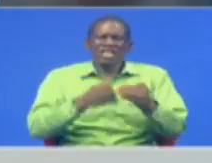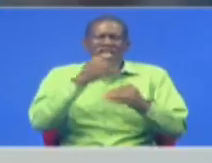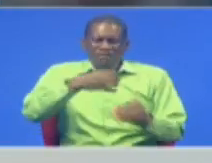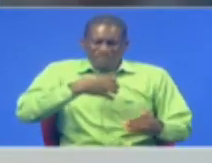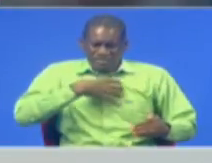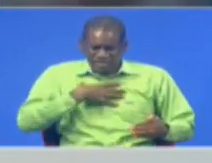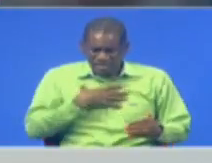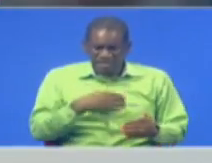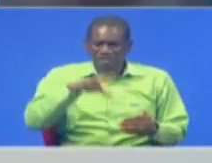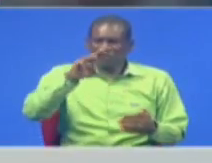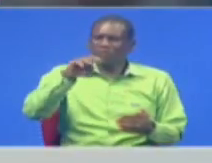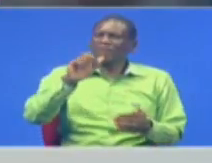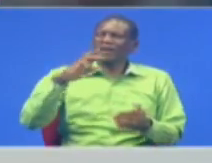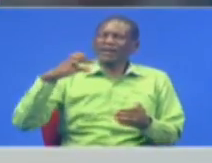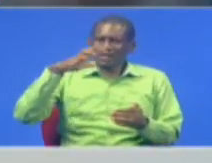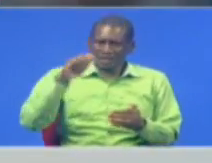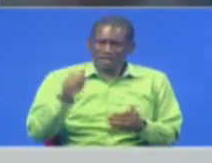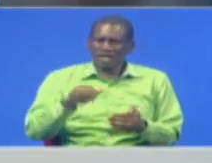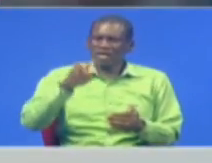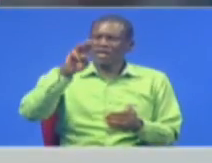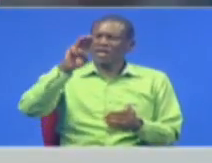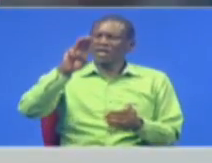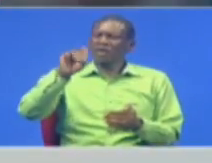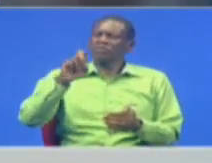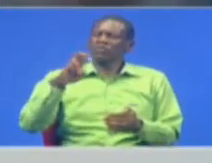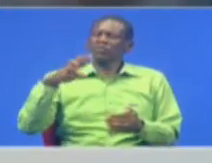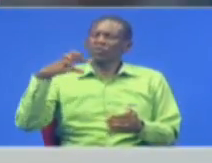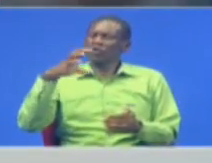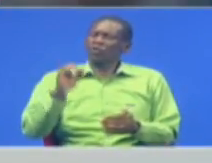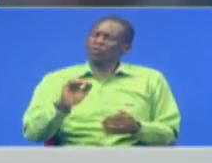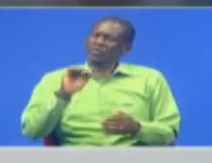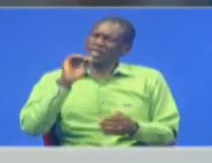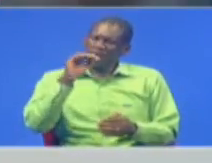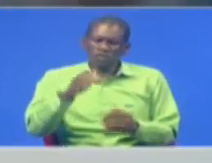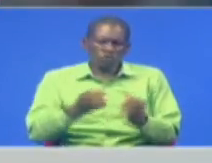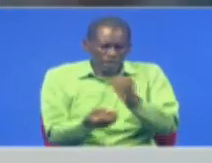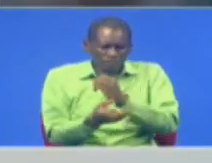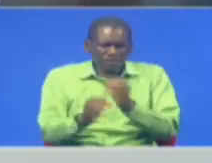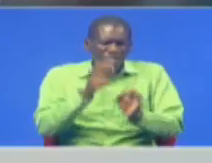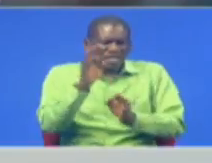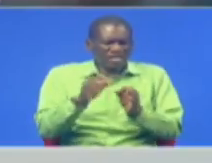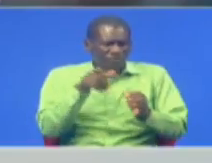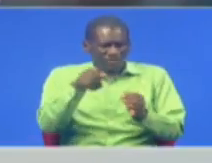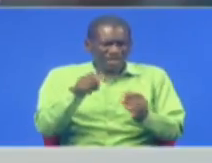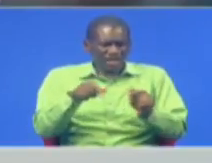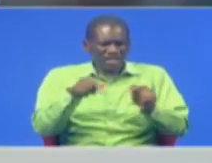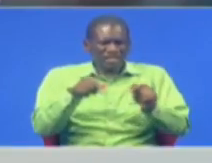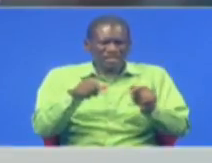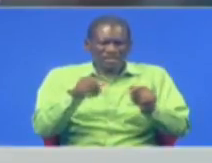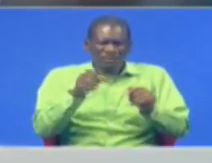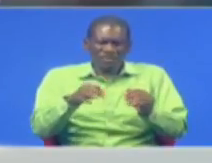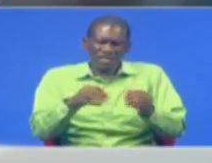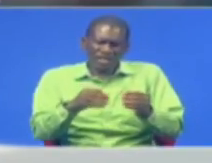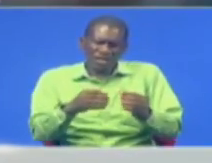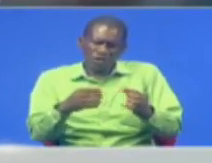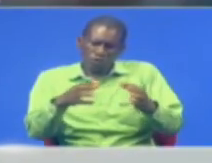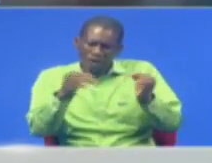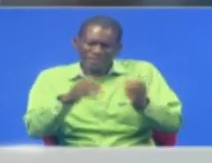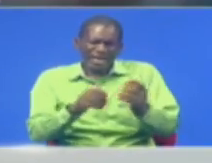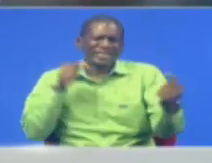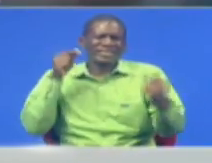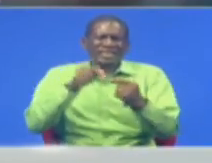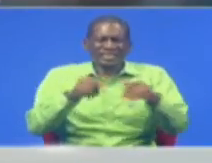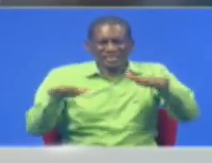David Maraga. Murgor was put on the spot to explain whether his claims were targeting the acting Chief Justice. Vincent